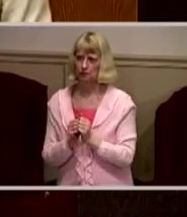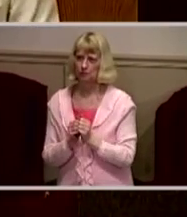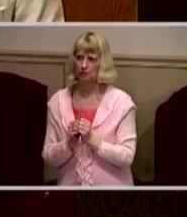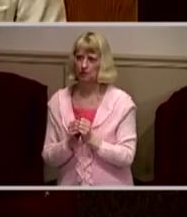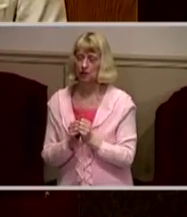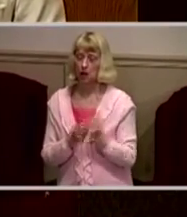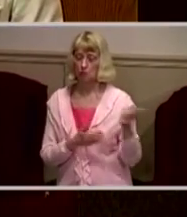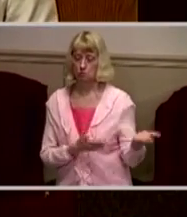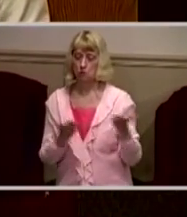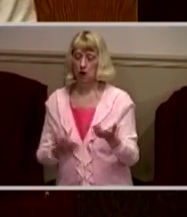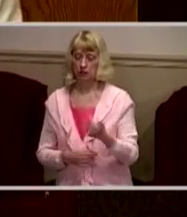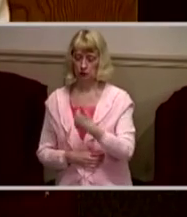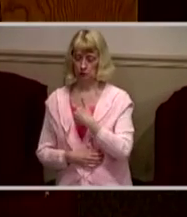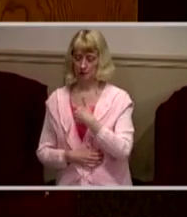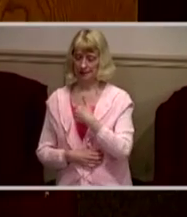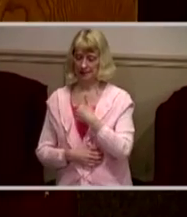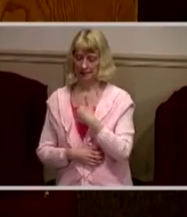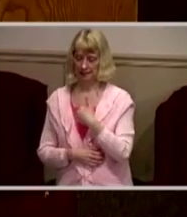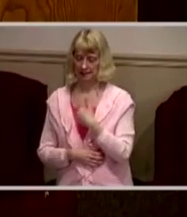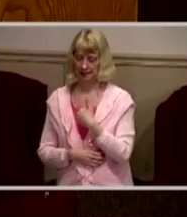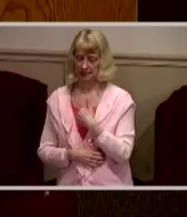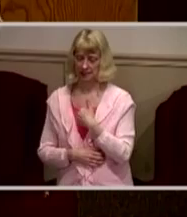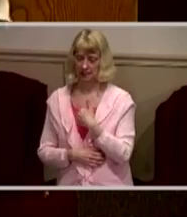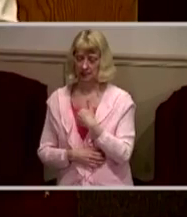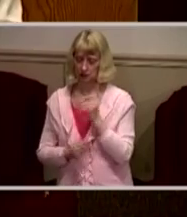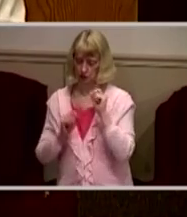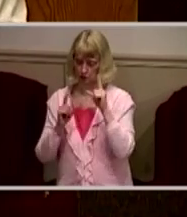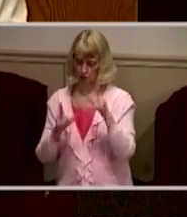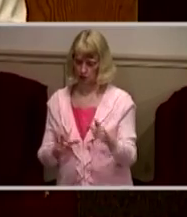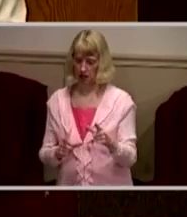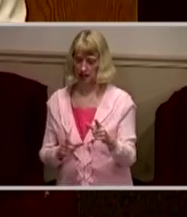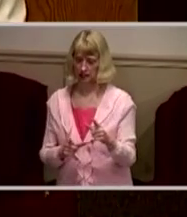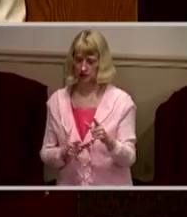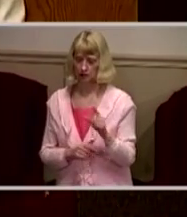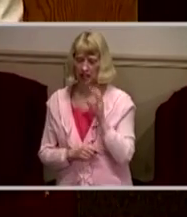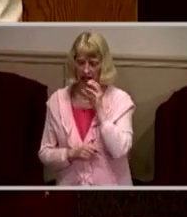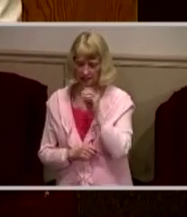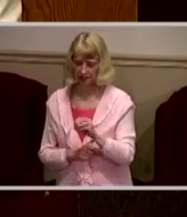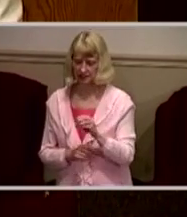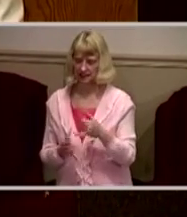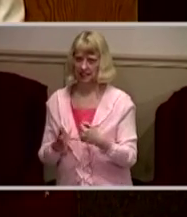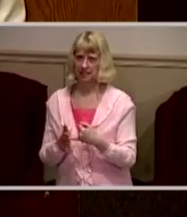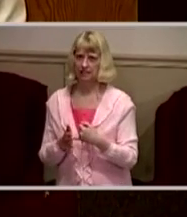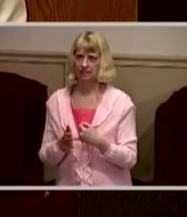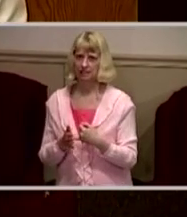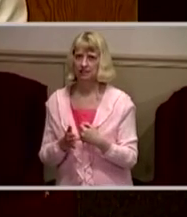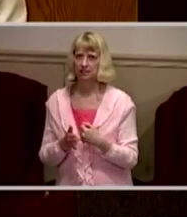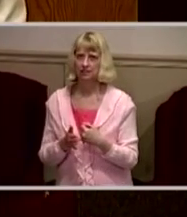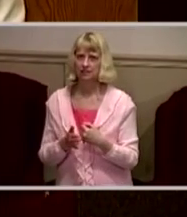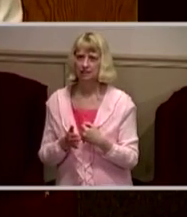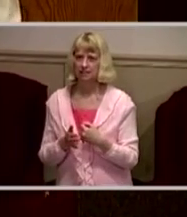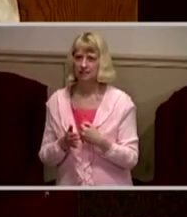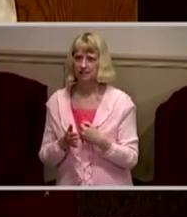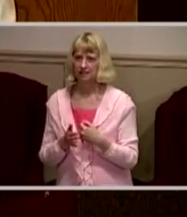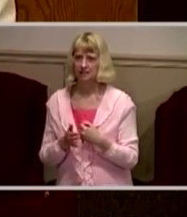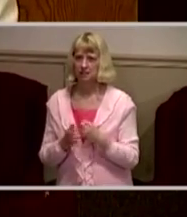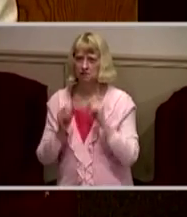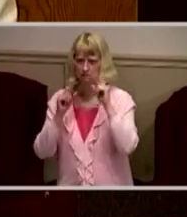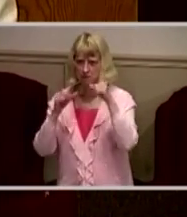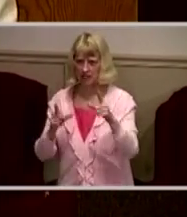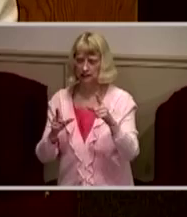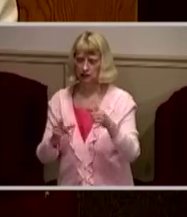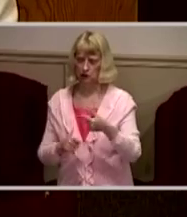And they brought it to me, and they were surprised when I took a bite of that dirt and ate it. Amazing